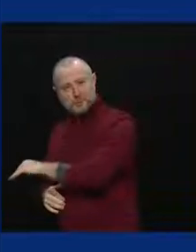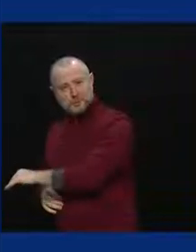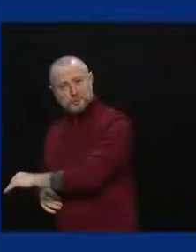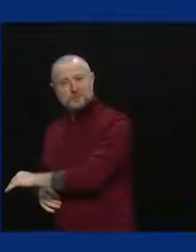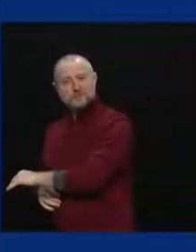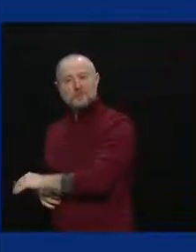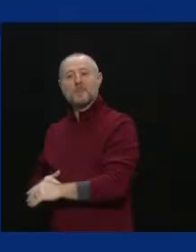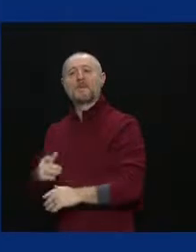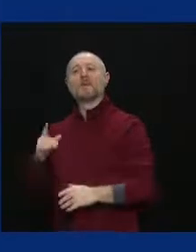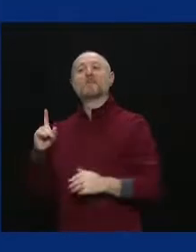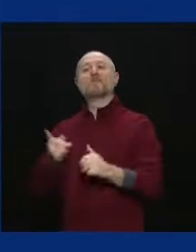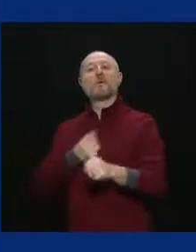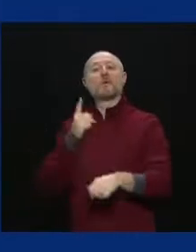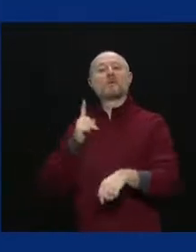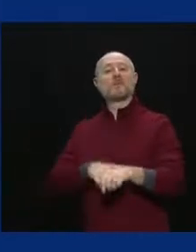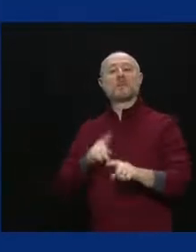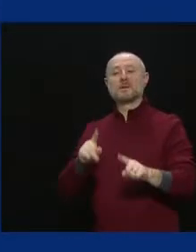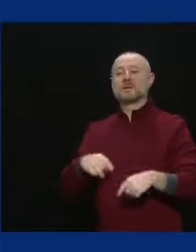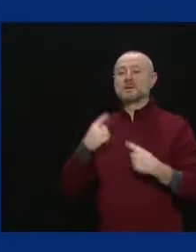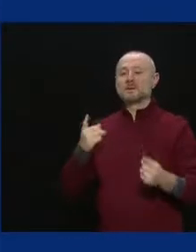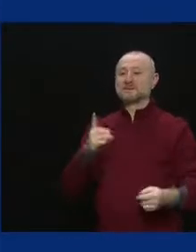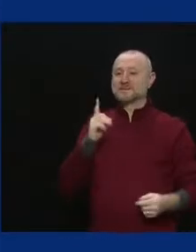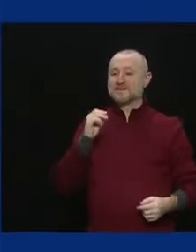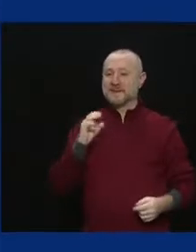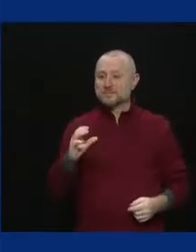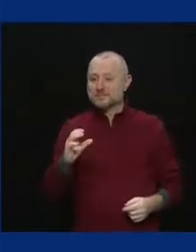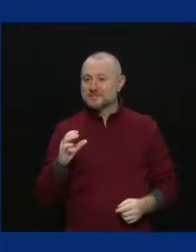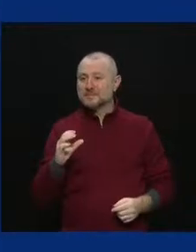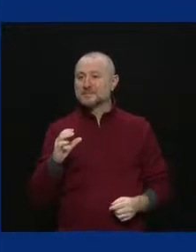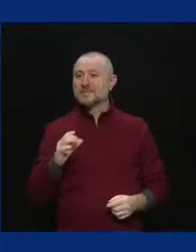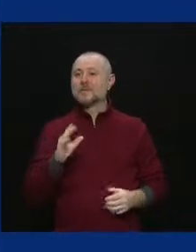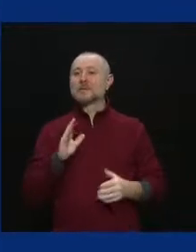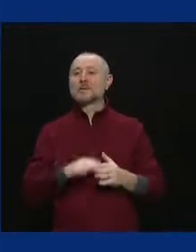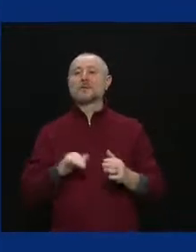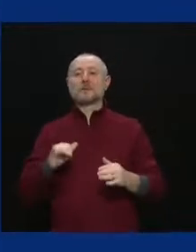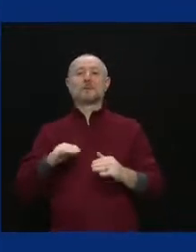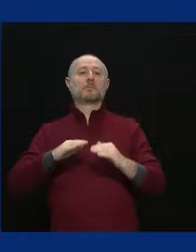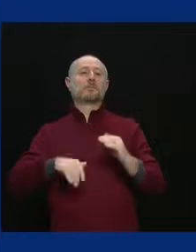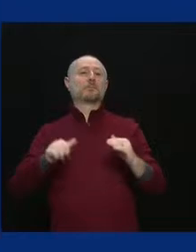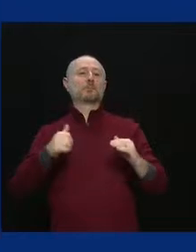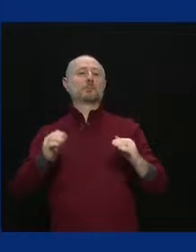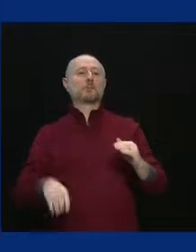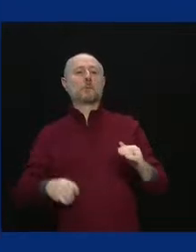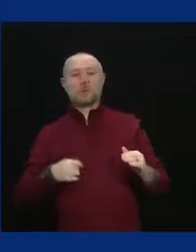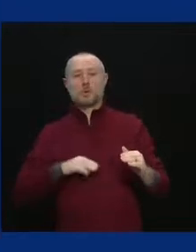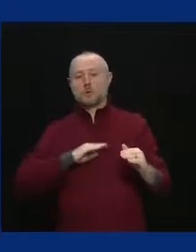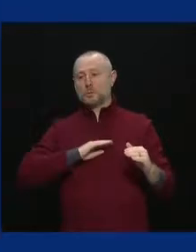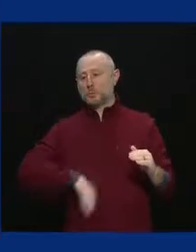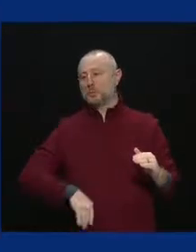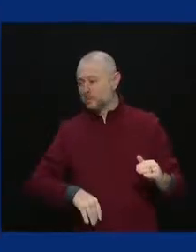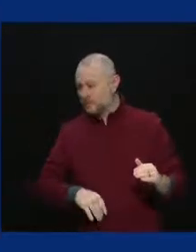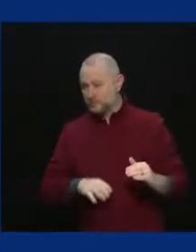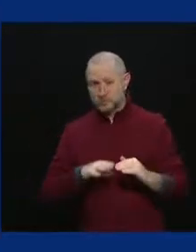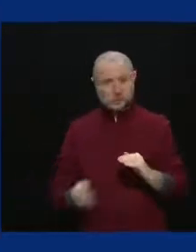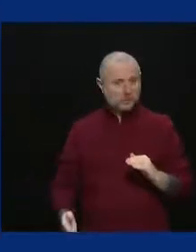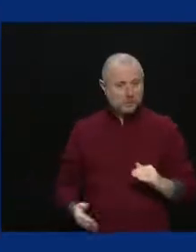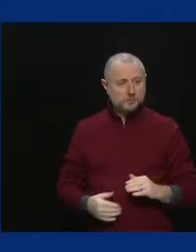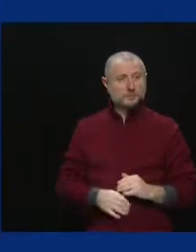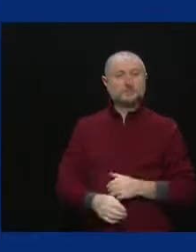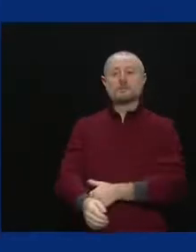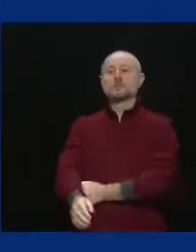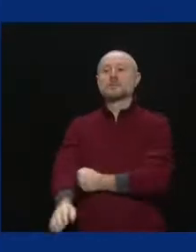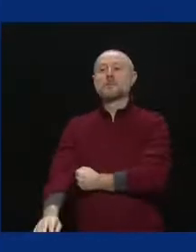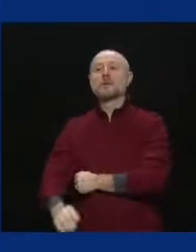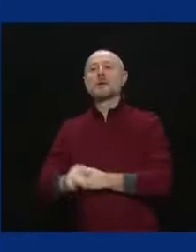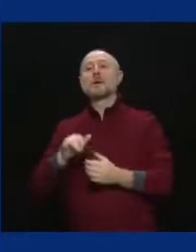We are, for the first time, in the single digits again, and that is something we're very excited about, below 10%. Long Island's still a little bit higher,